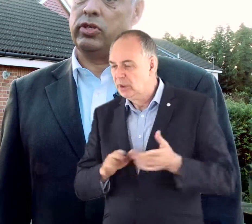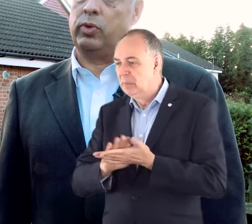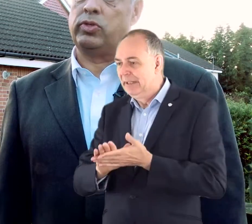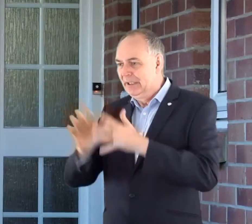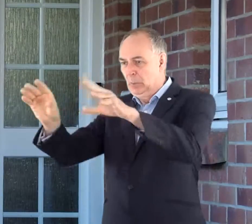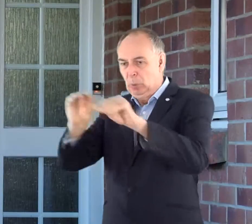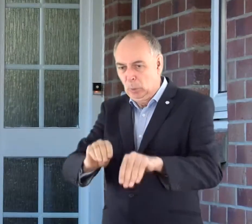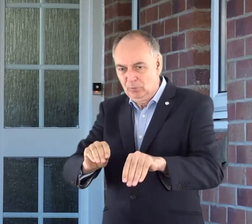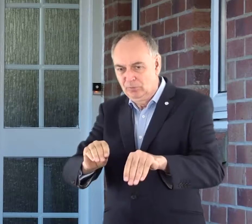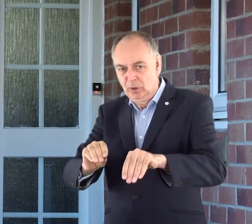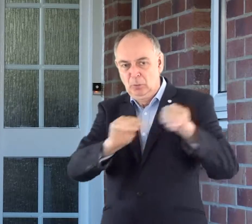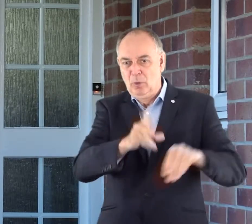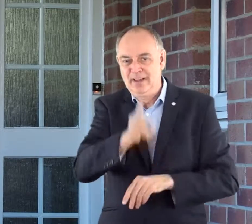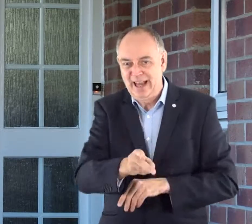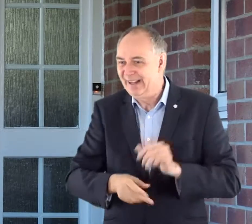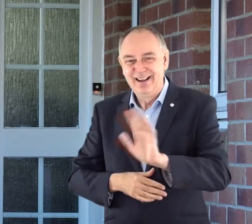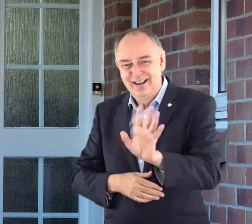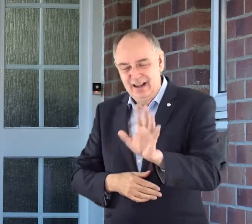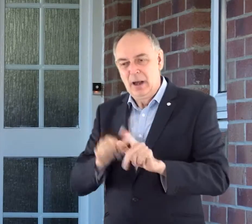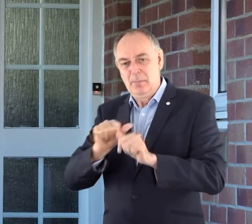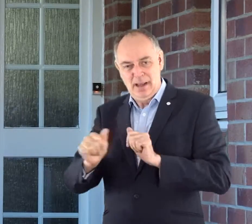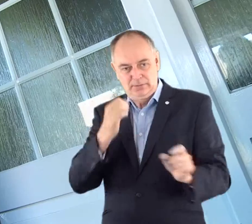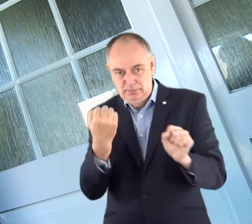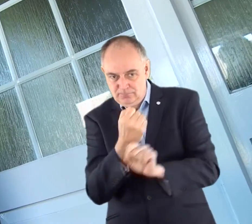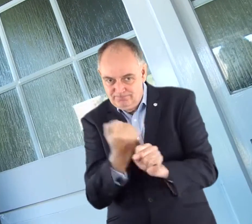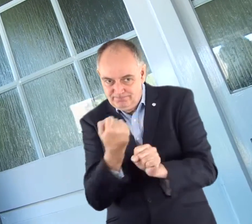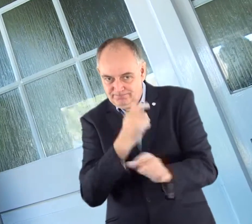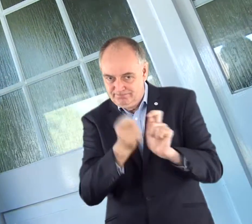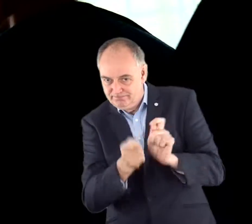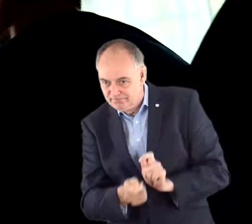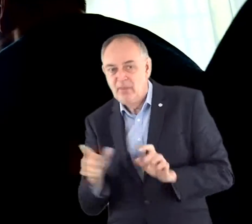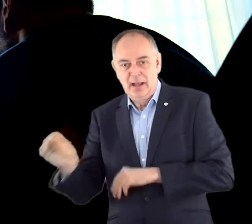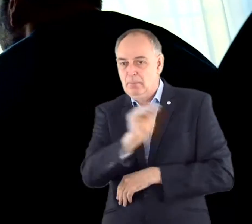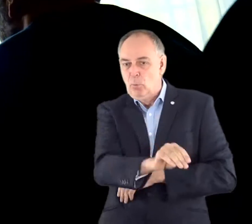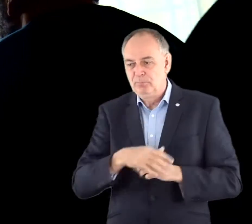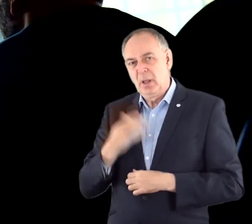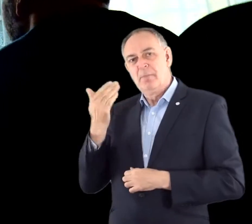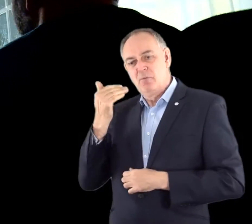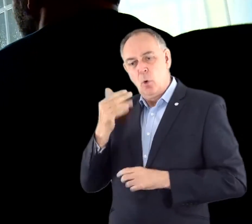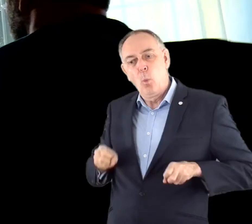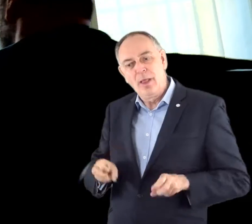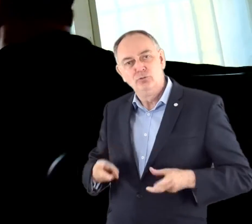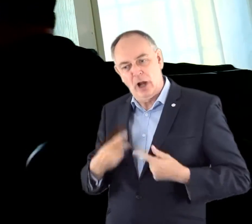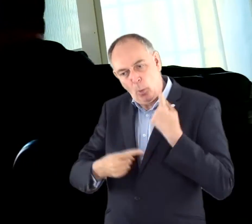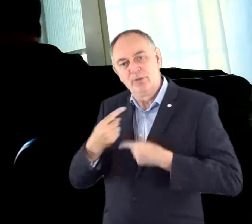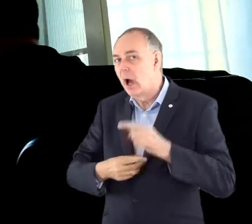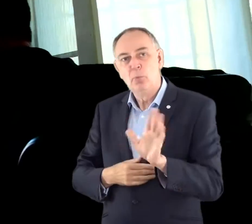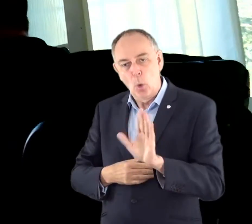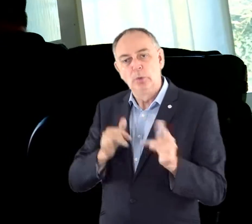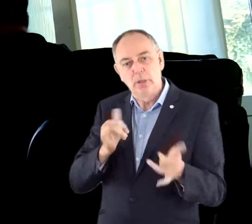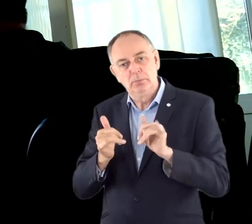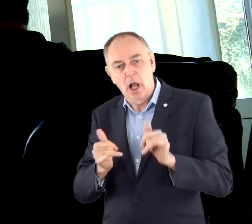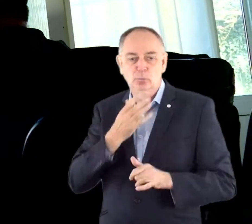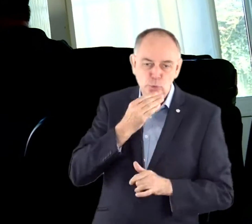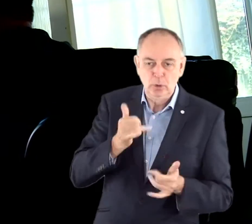he was using a wheelchair part-time initially, and so he would use it. But we thought, well, in the future, it would be ideal and he wouldn't